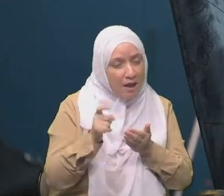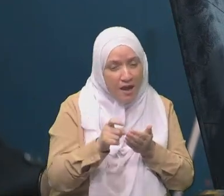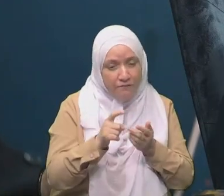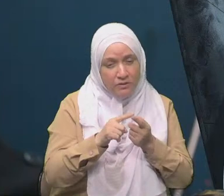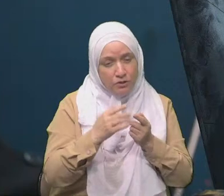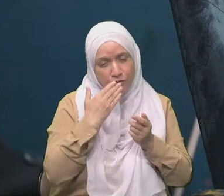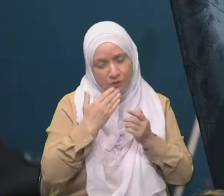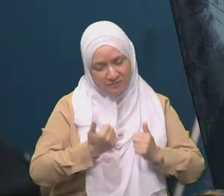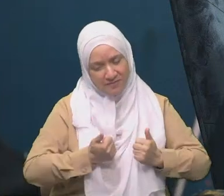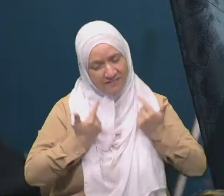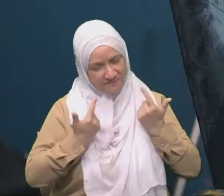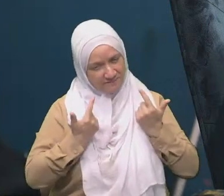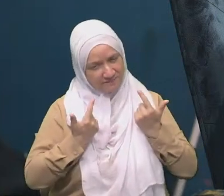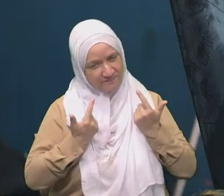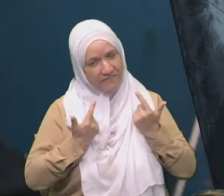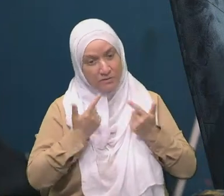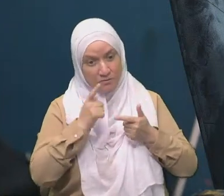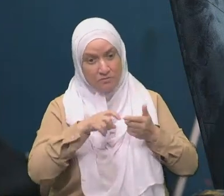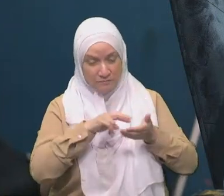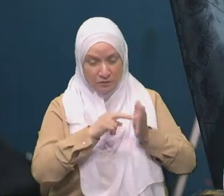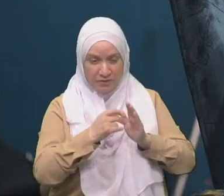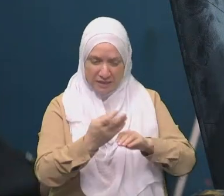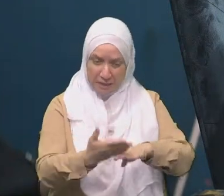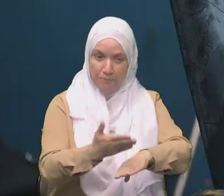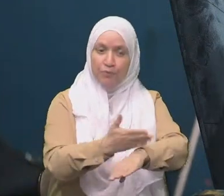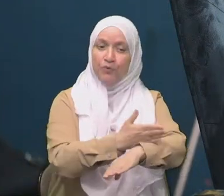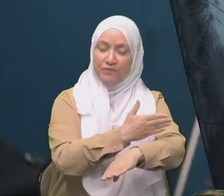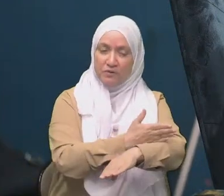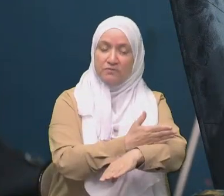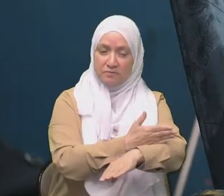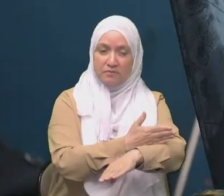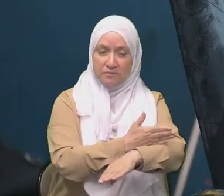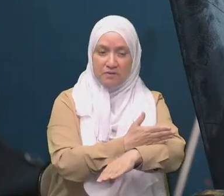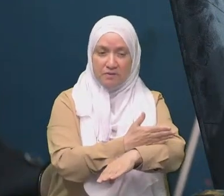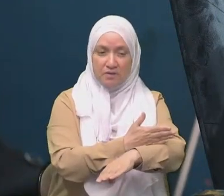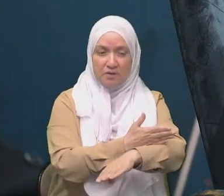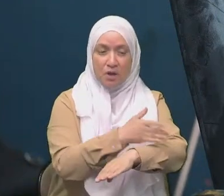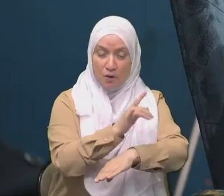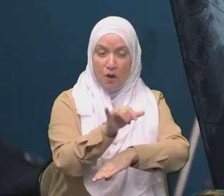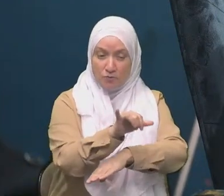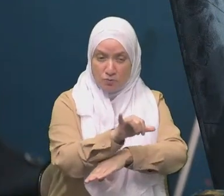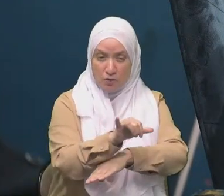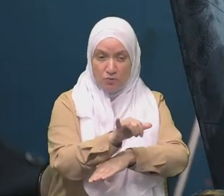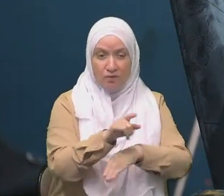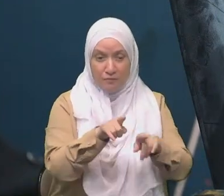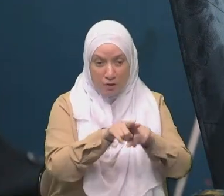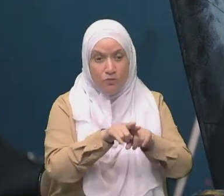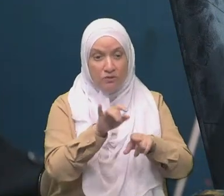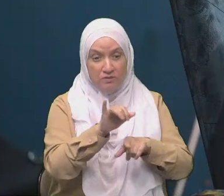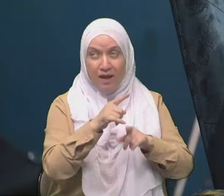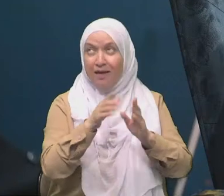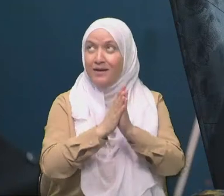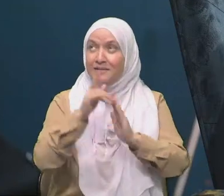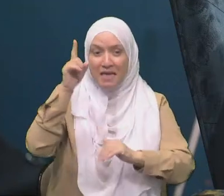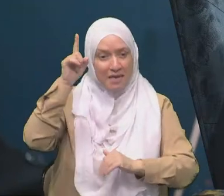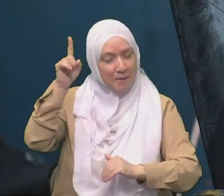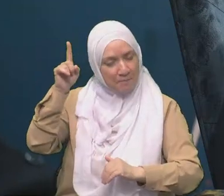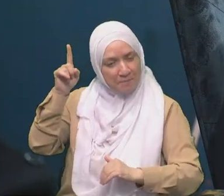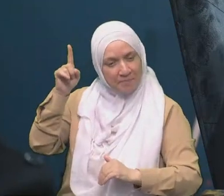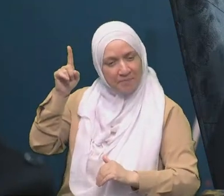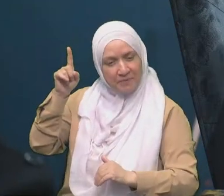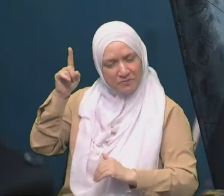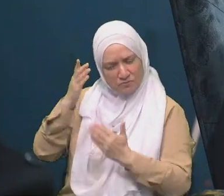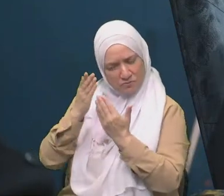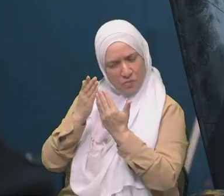dua and asking Allah subhanahu wa ta'ala for your needs. Still, that's part of our ibadah and belief in Allah subhanahu wa ta'ala. A completely random question,